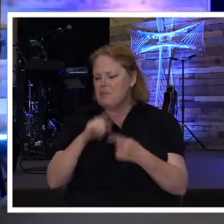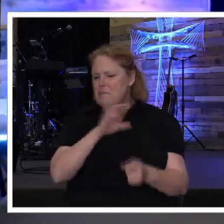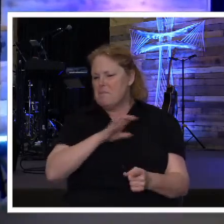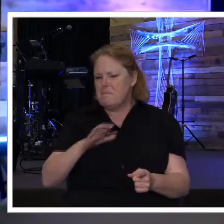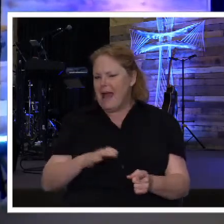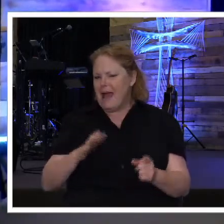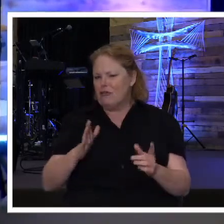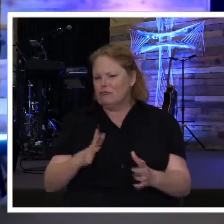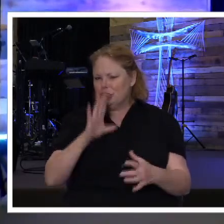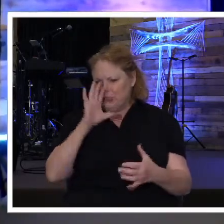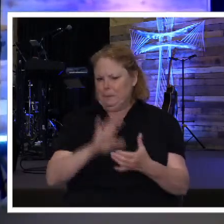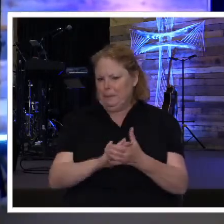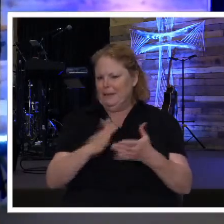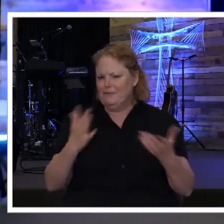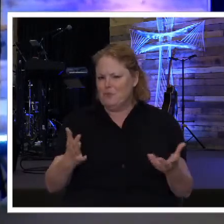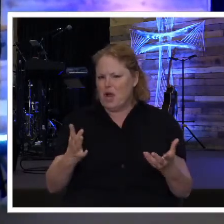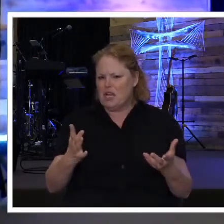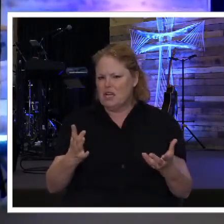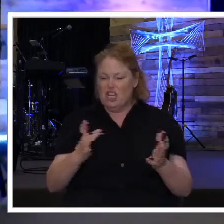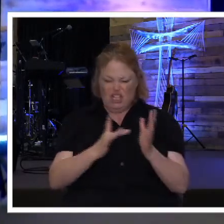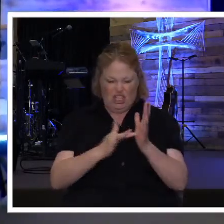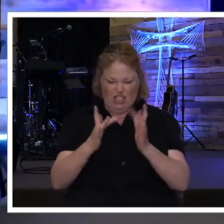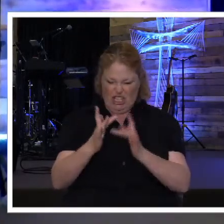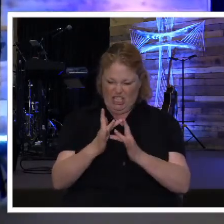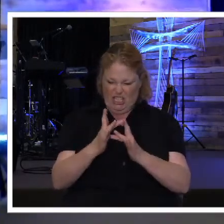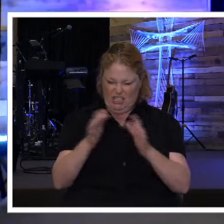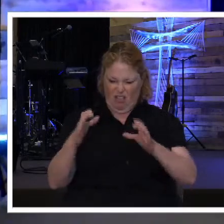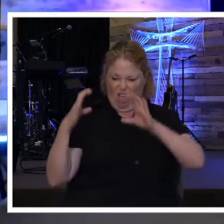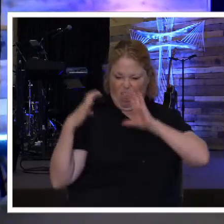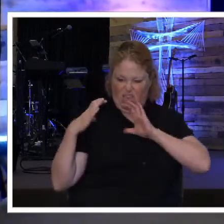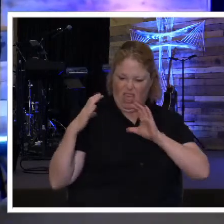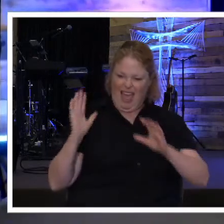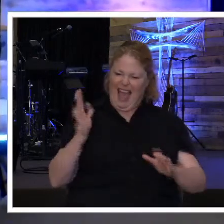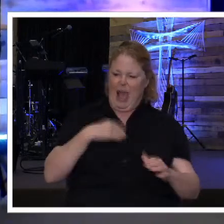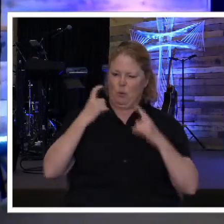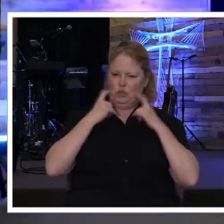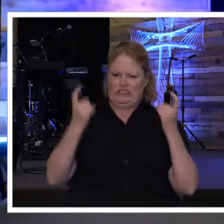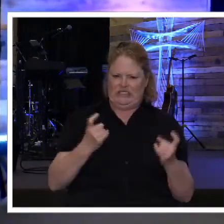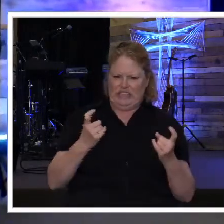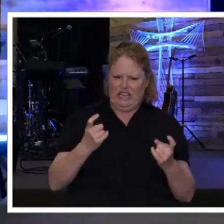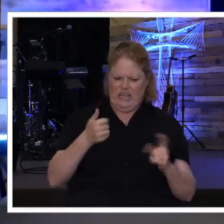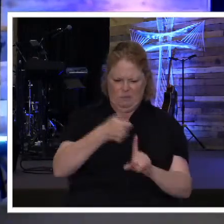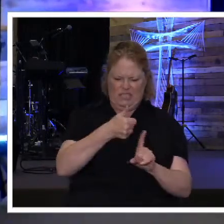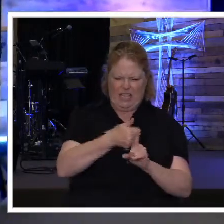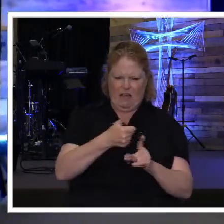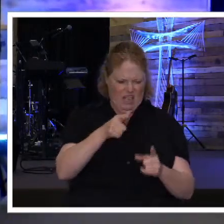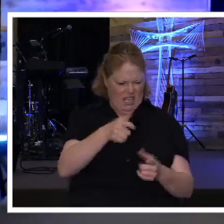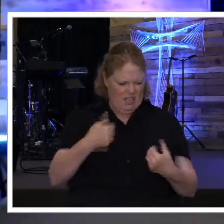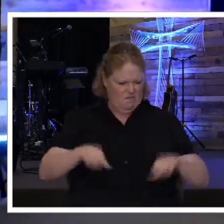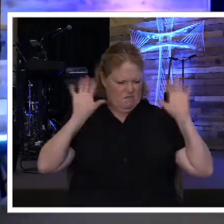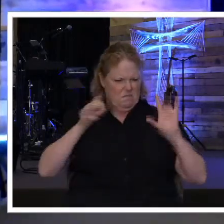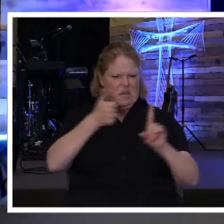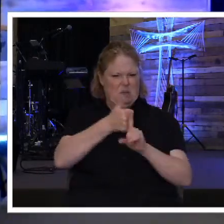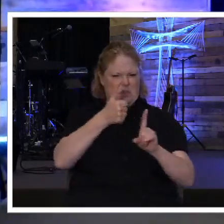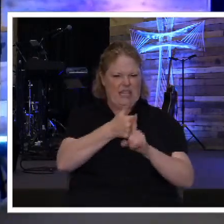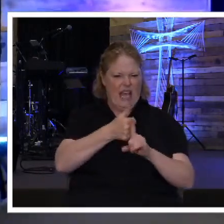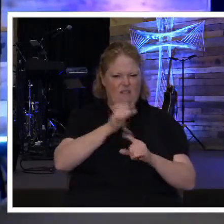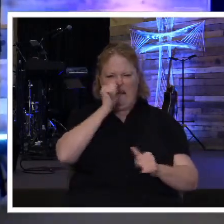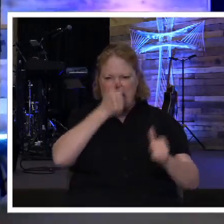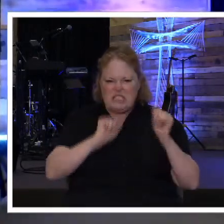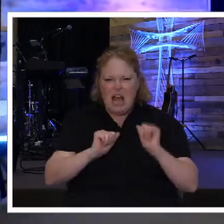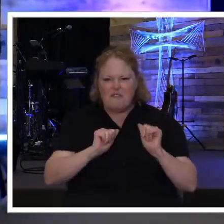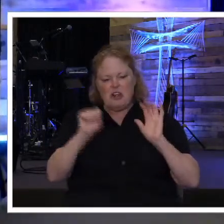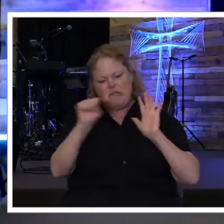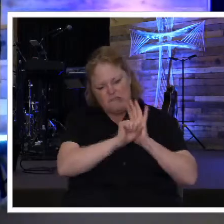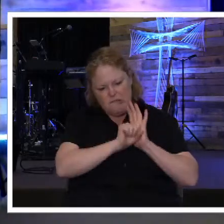the notion that Christ took our sin upon himself, sacrificed his body in agony to save